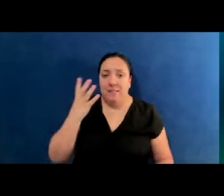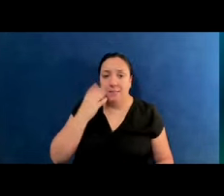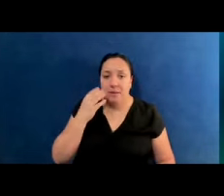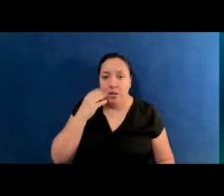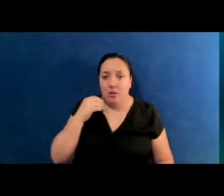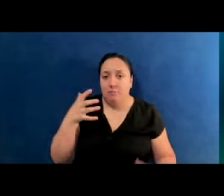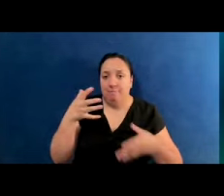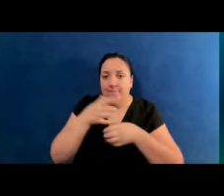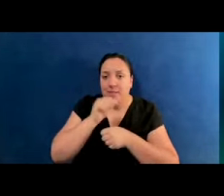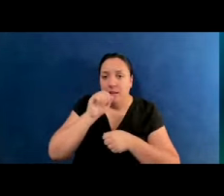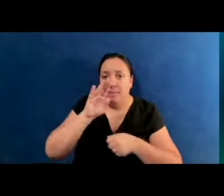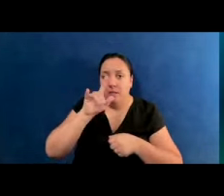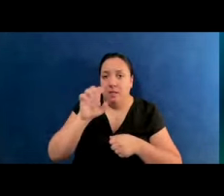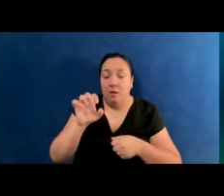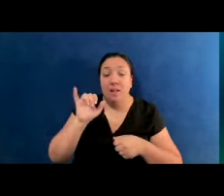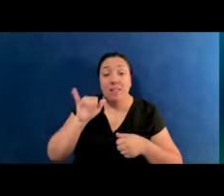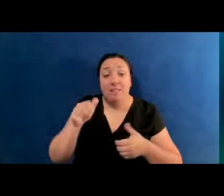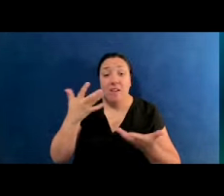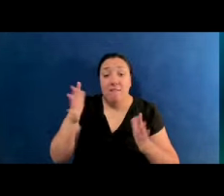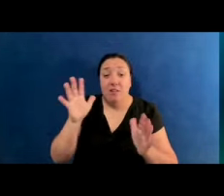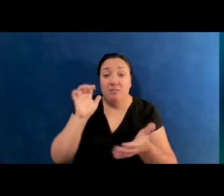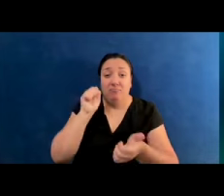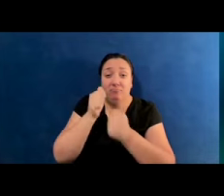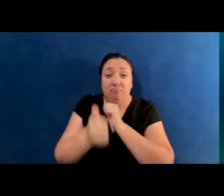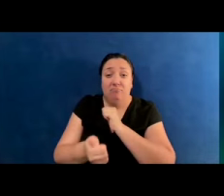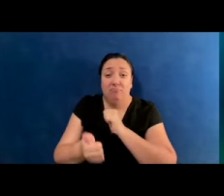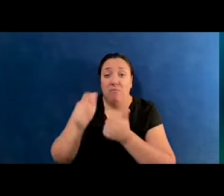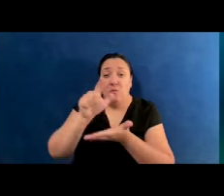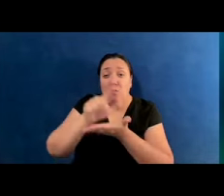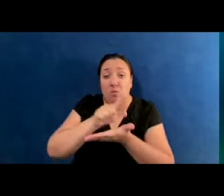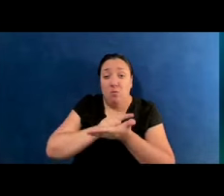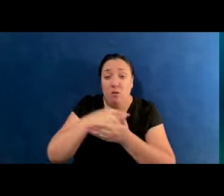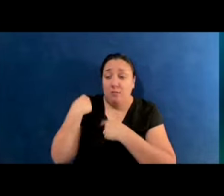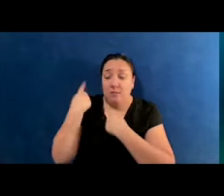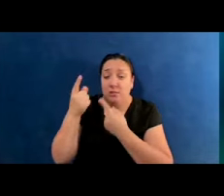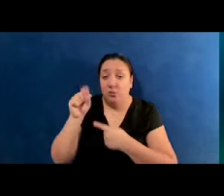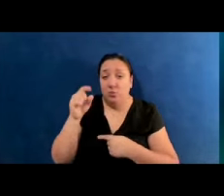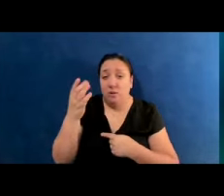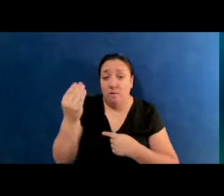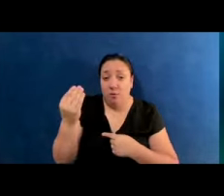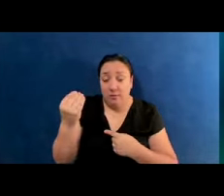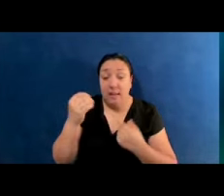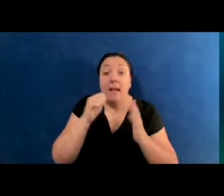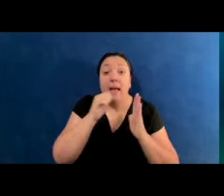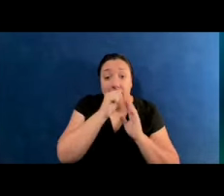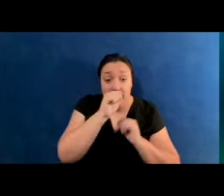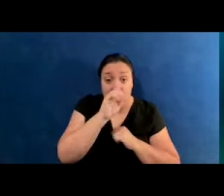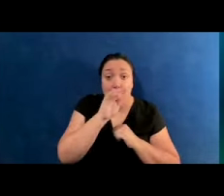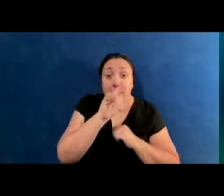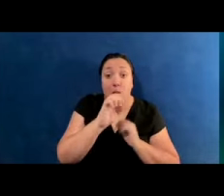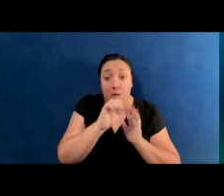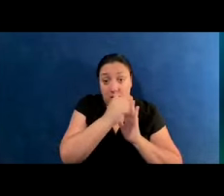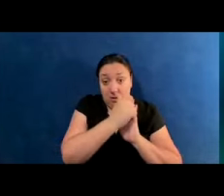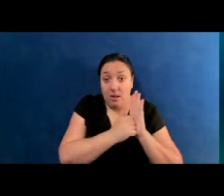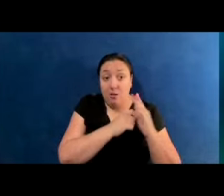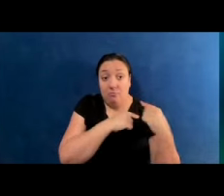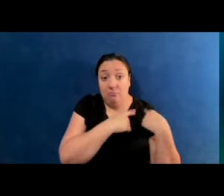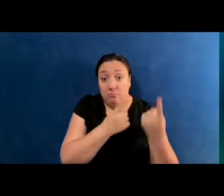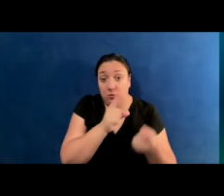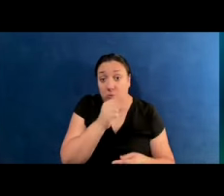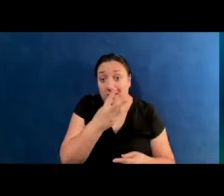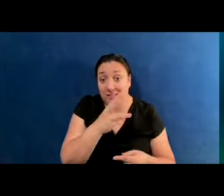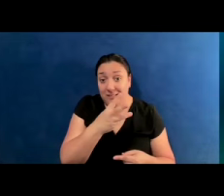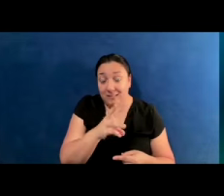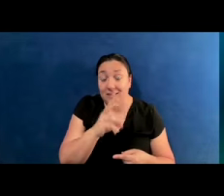December 2014, and ABLE accounts have been opened since 2016. And it is a savings or